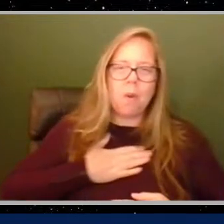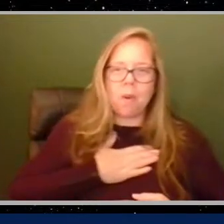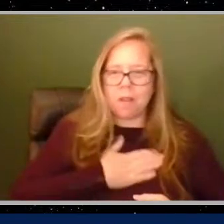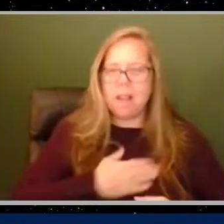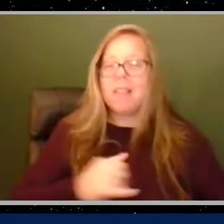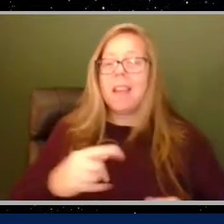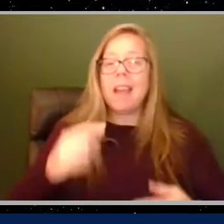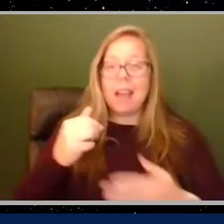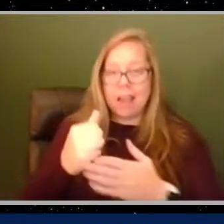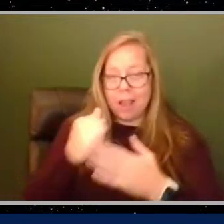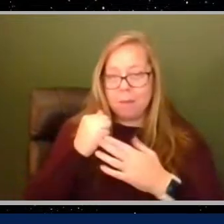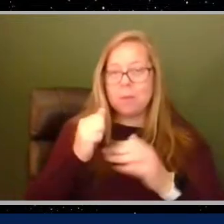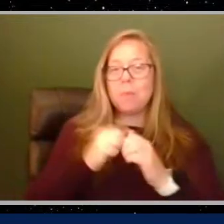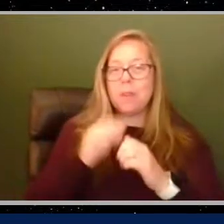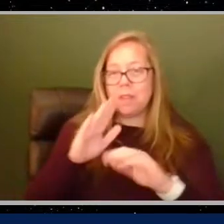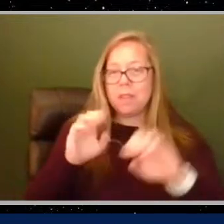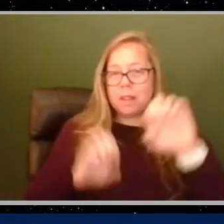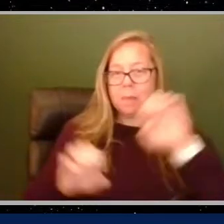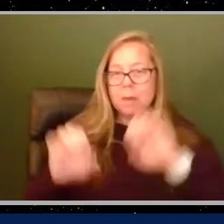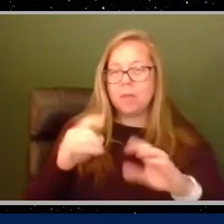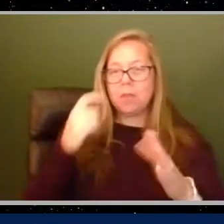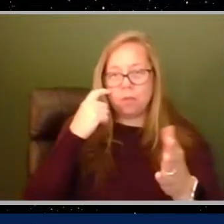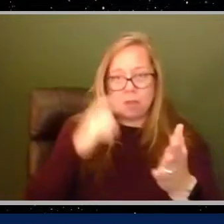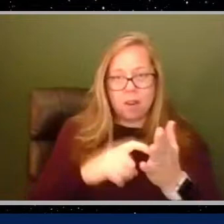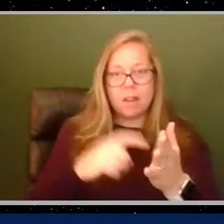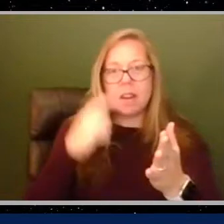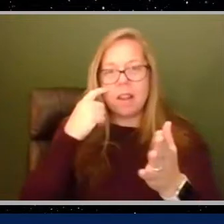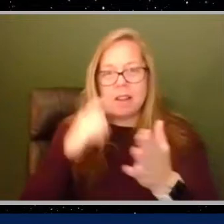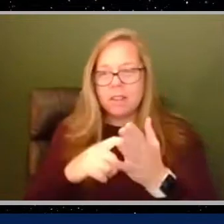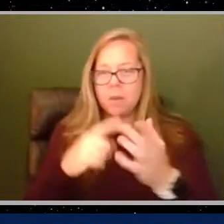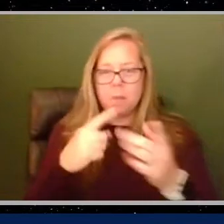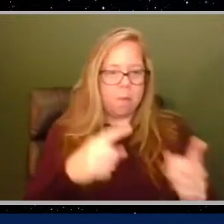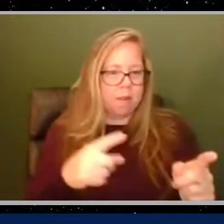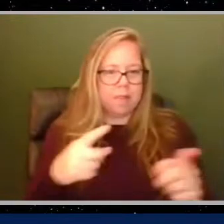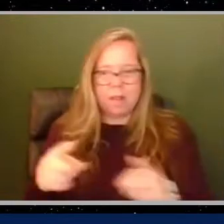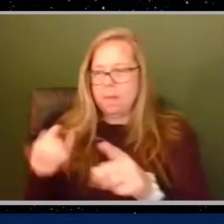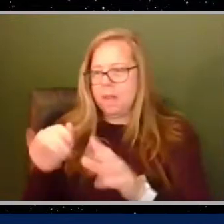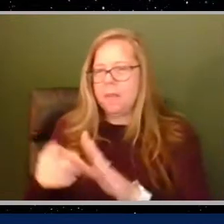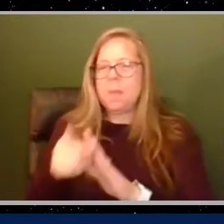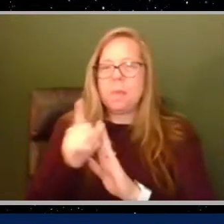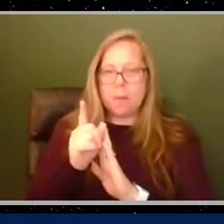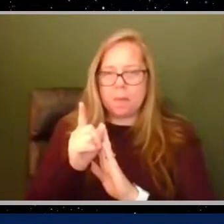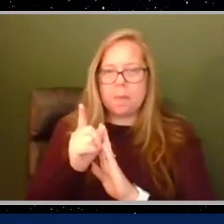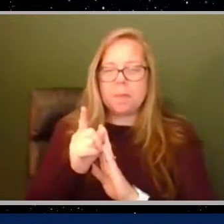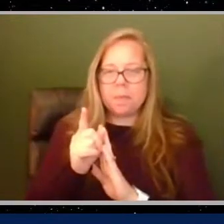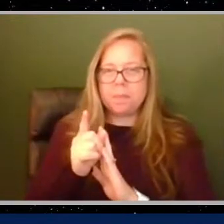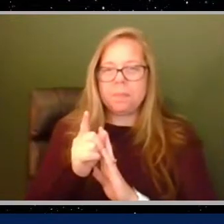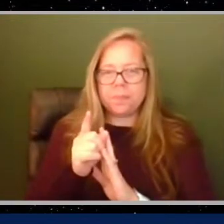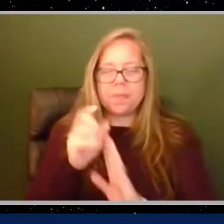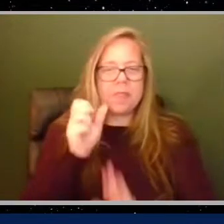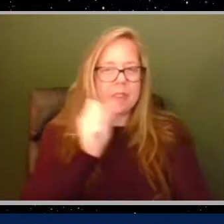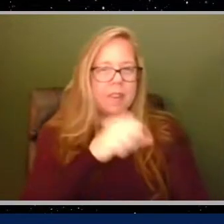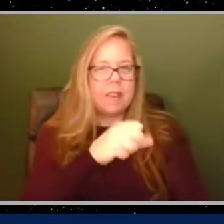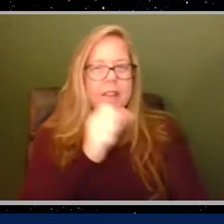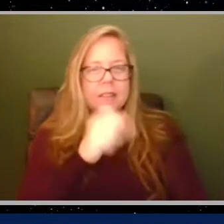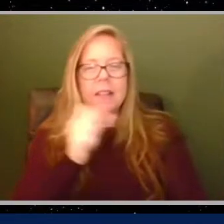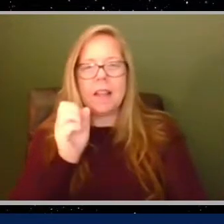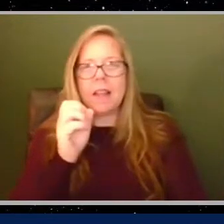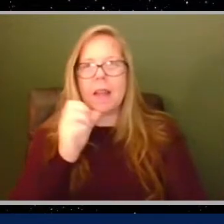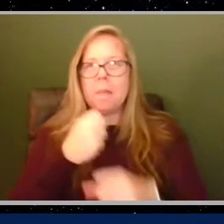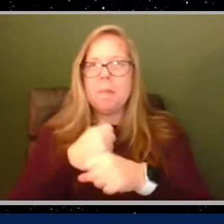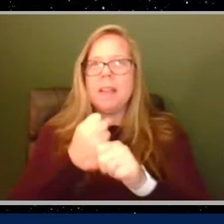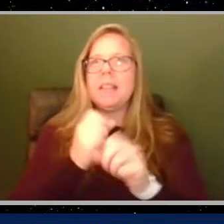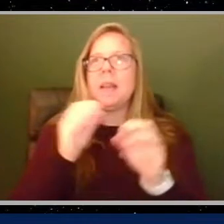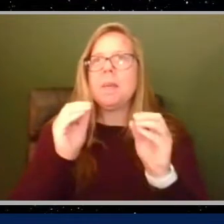experiments too, is taking that break to acknowledge where you are and what you're doing, and that makes it even more the human part of it. Exactly, it makes it more significant when you